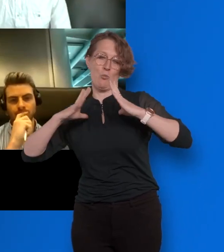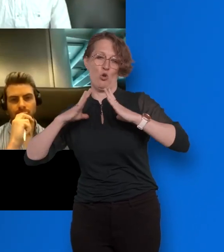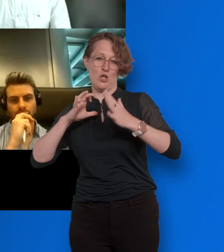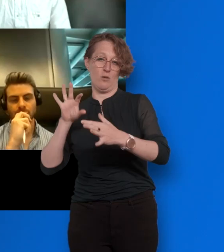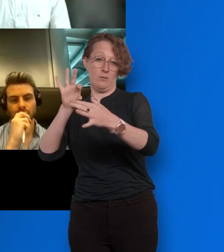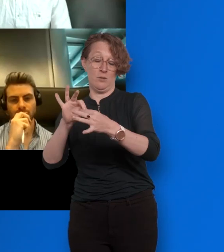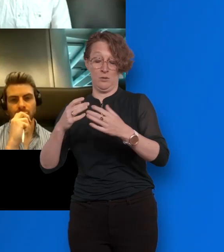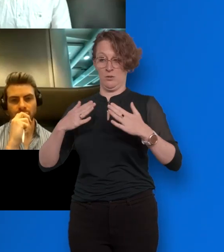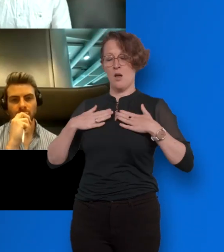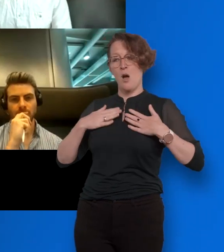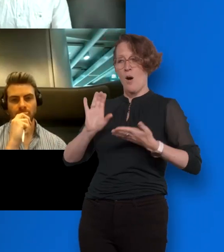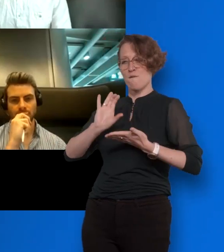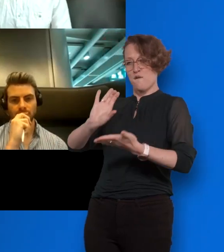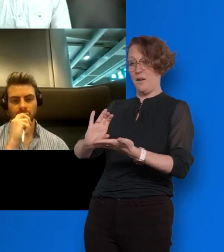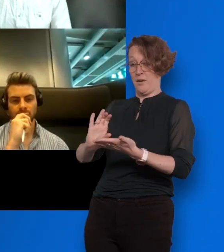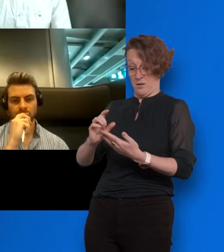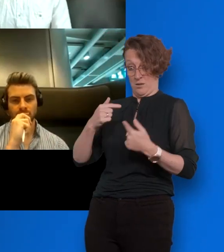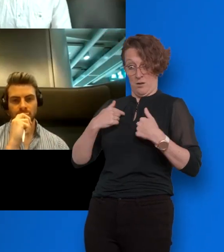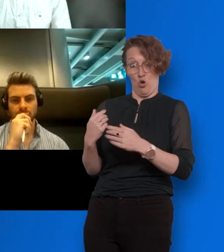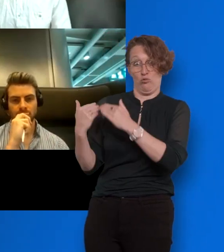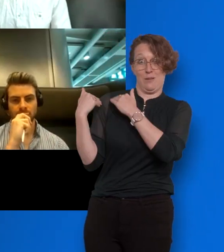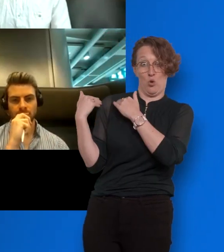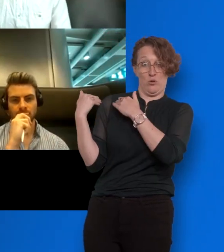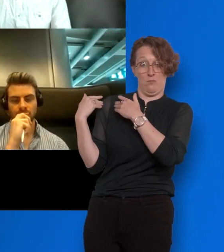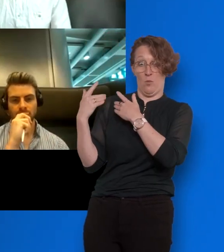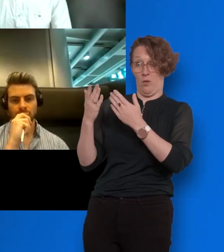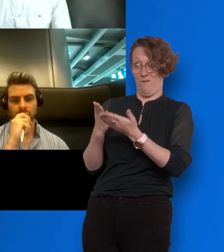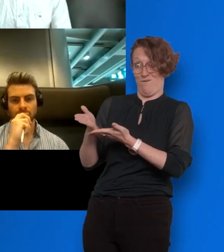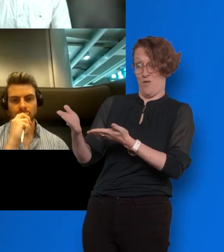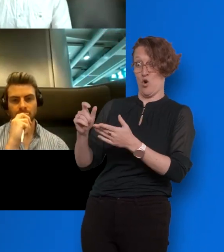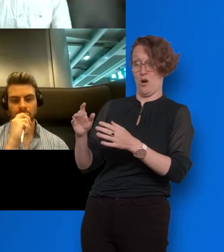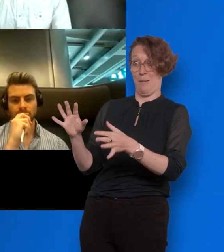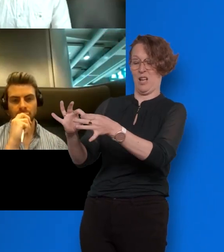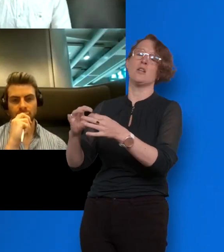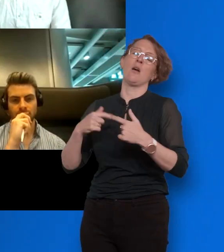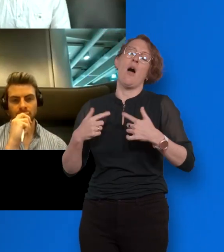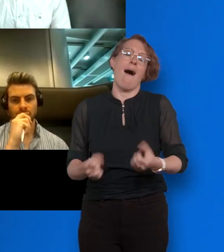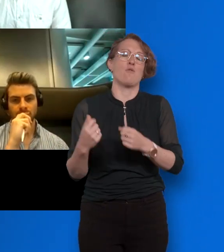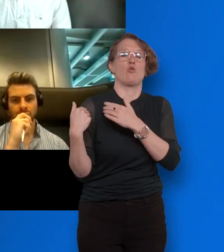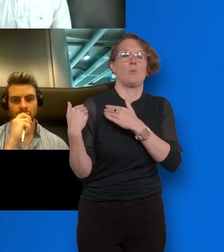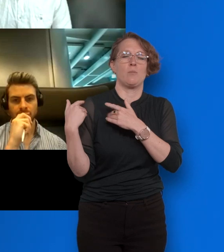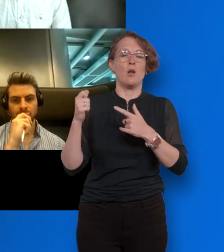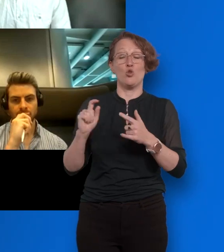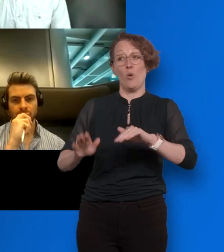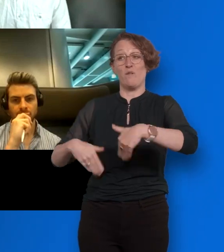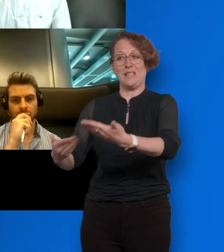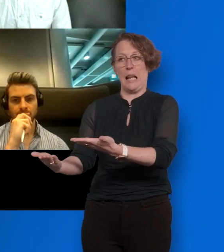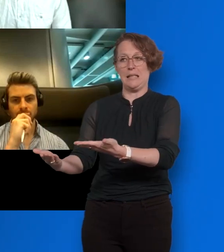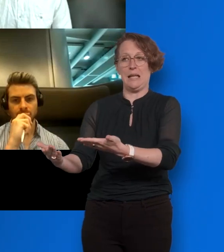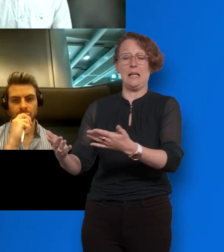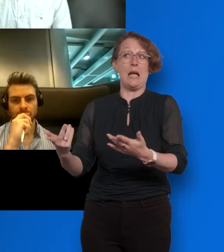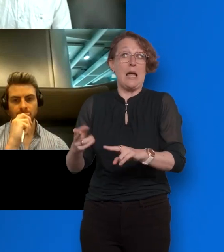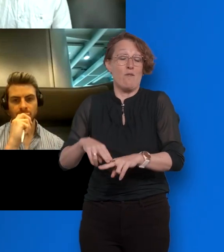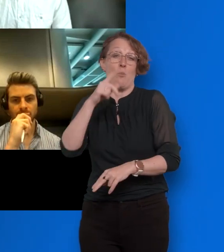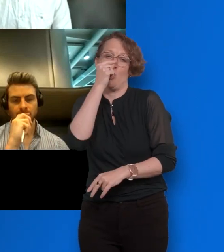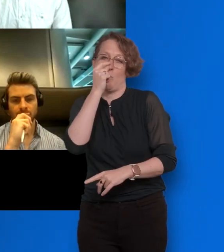as a funder, we're not there at the point to which the application is being prepared. We know we still have a responsibility to facilitate that wherever possible.